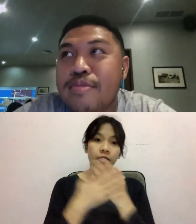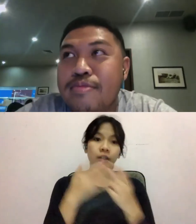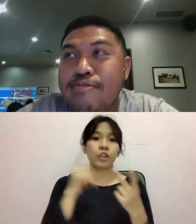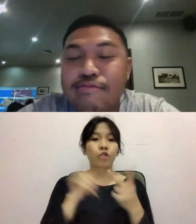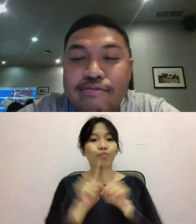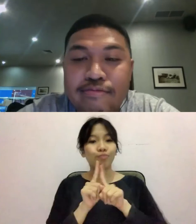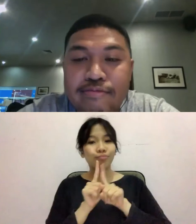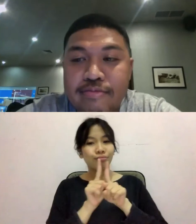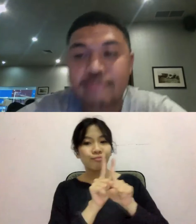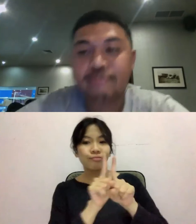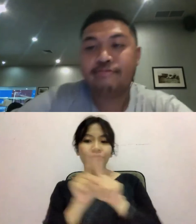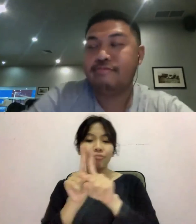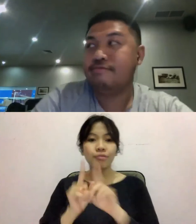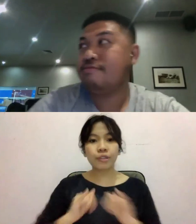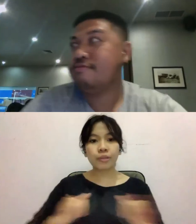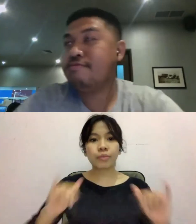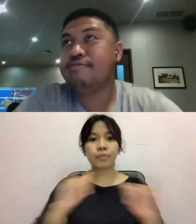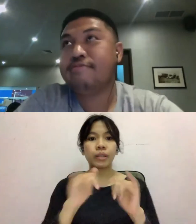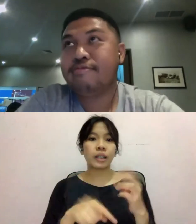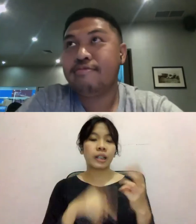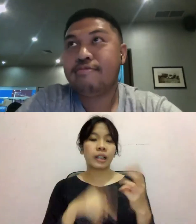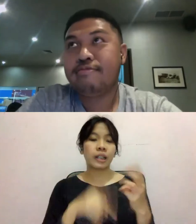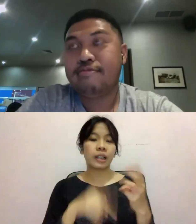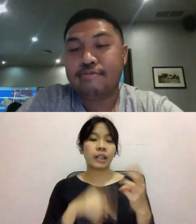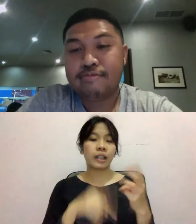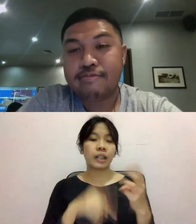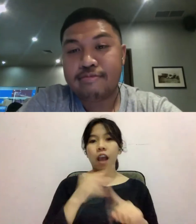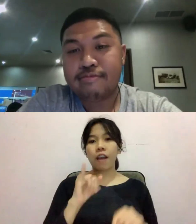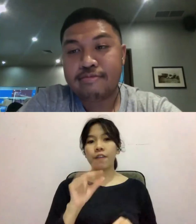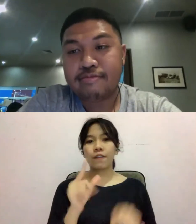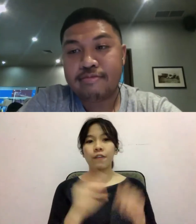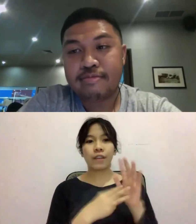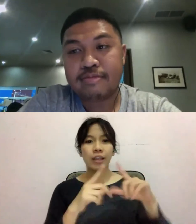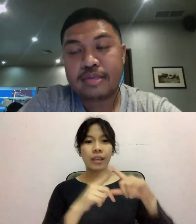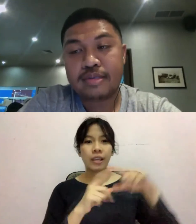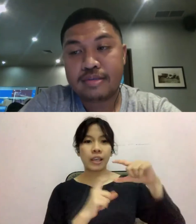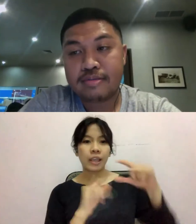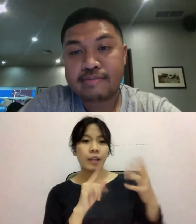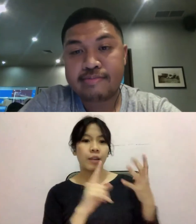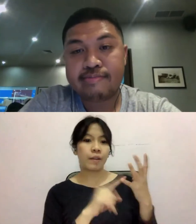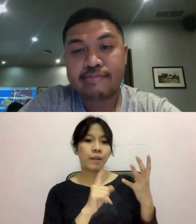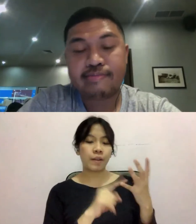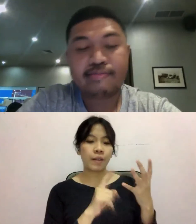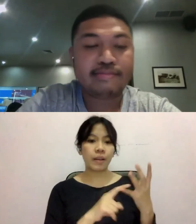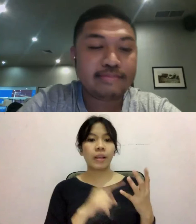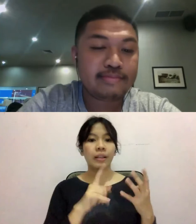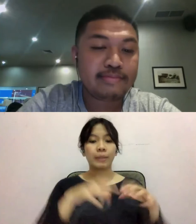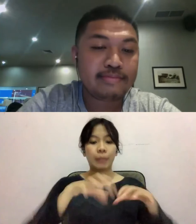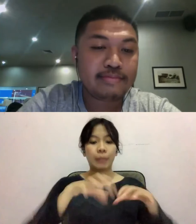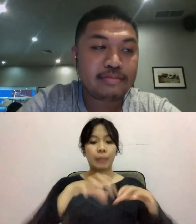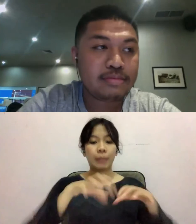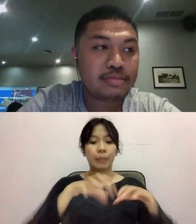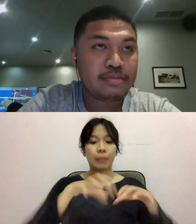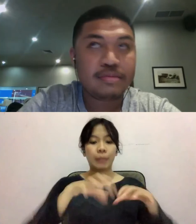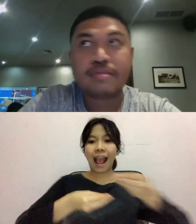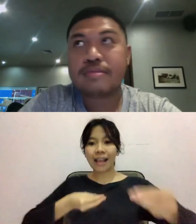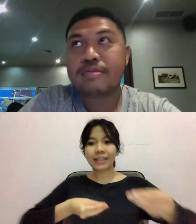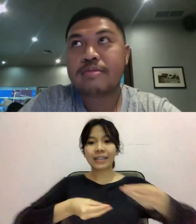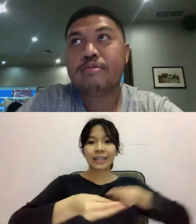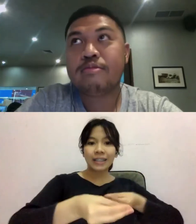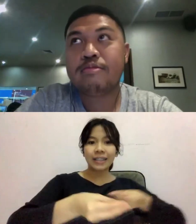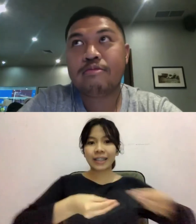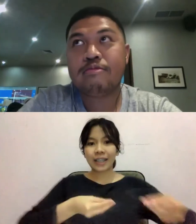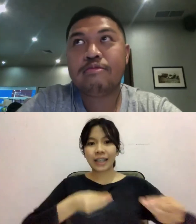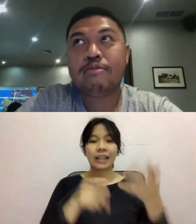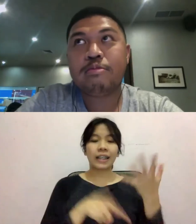3 words of affirmation, and then what are the other 2? Gifts and also acts Gifts, of service. acts